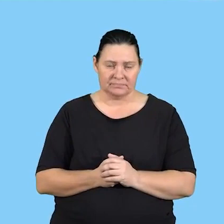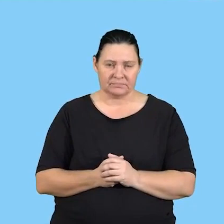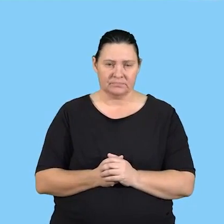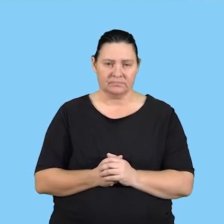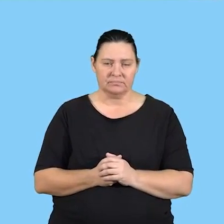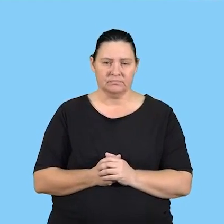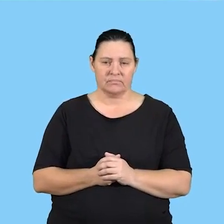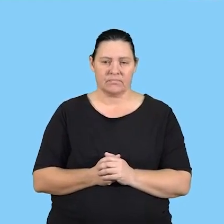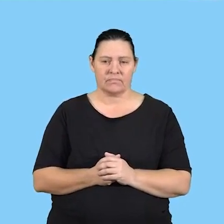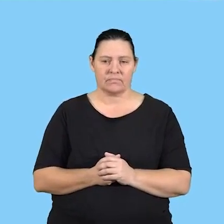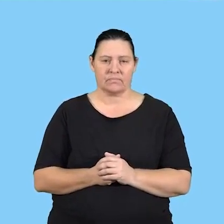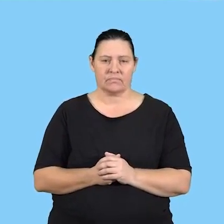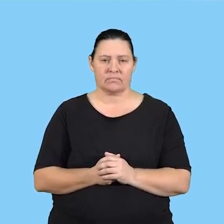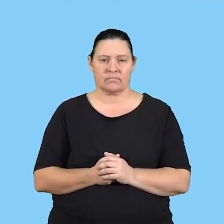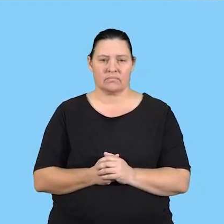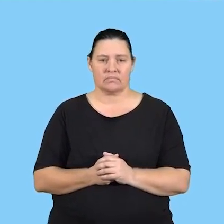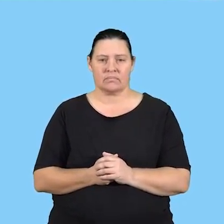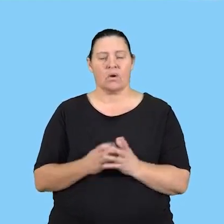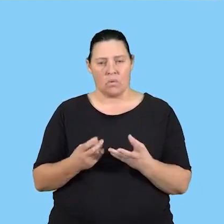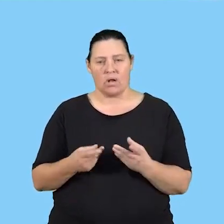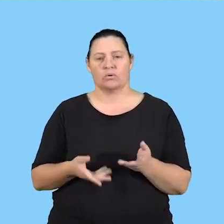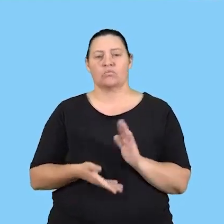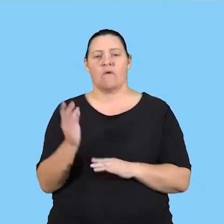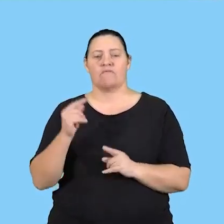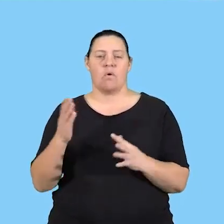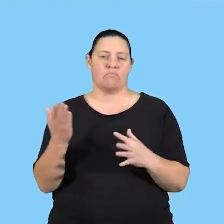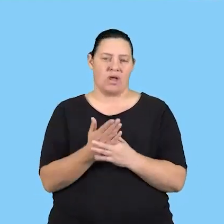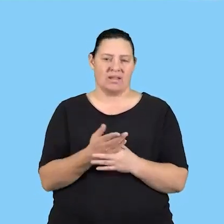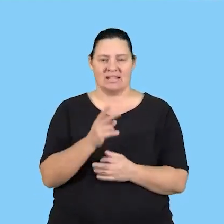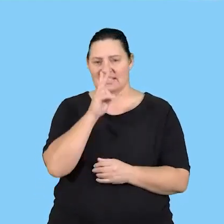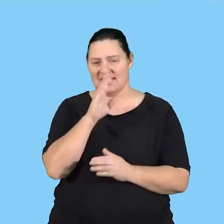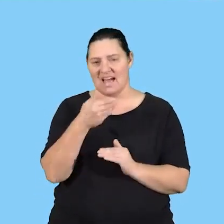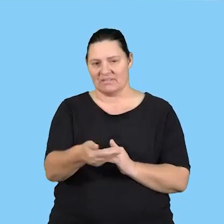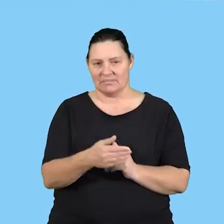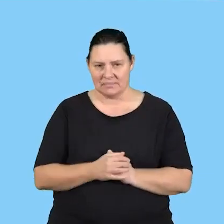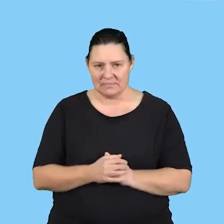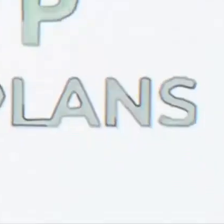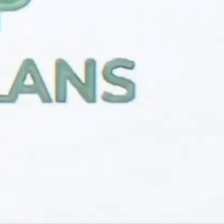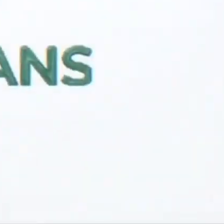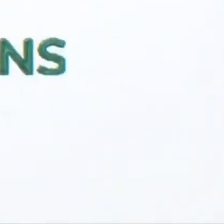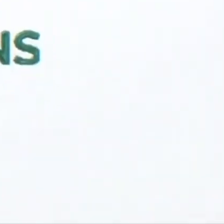Then we are going to go for a break. I'm going to see you after the break.